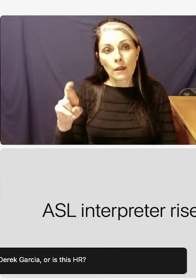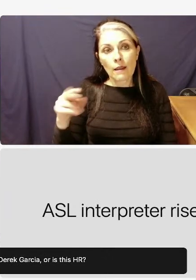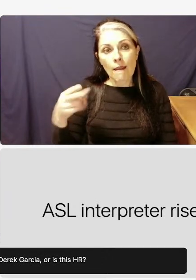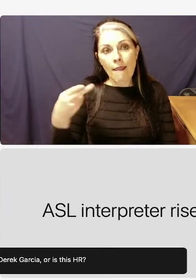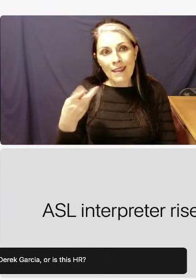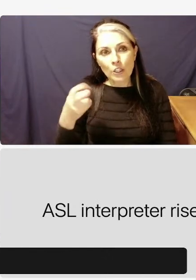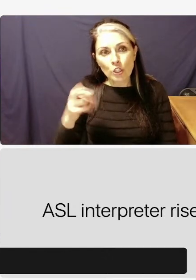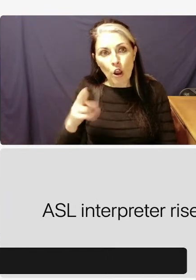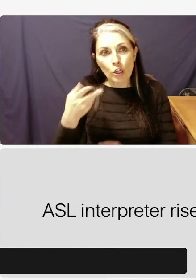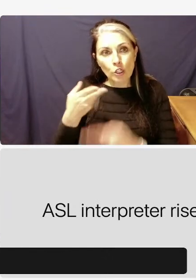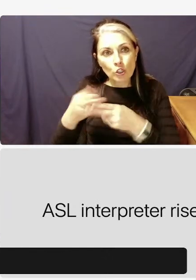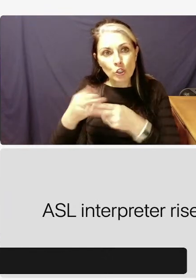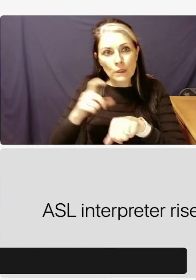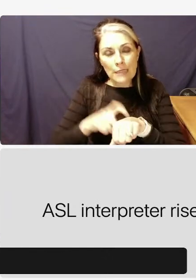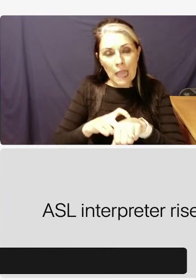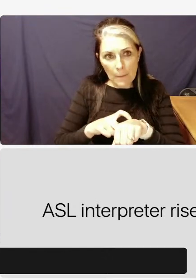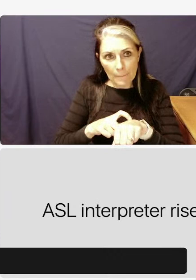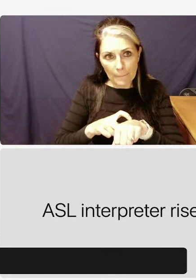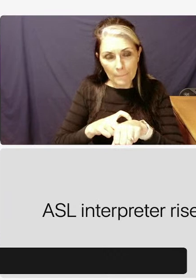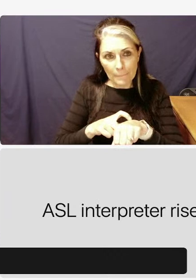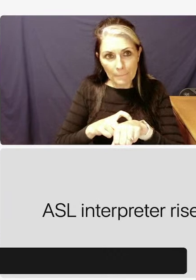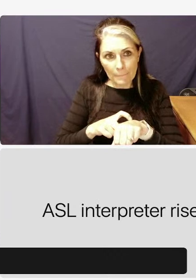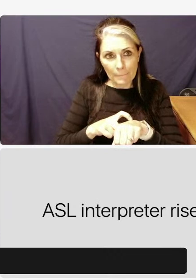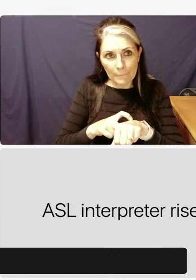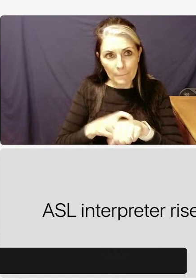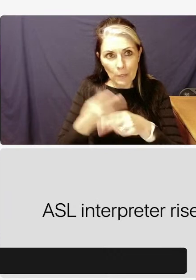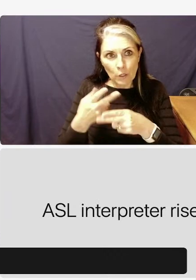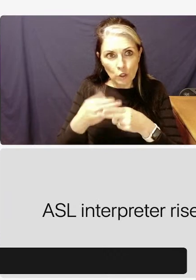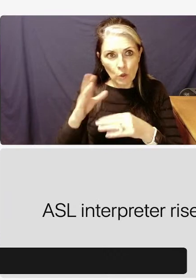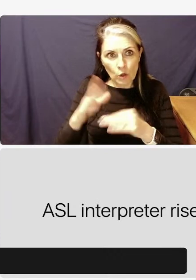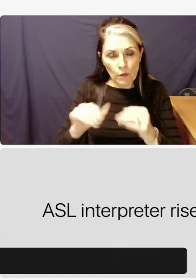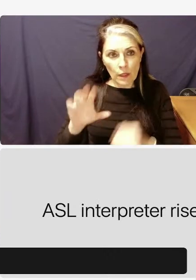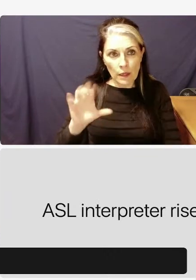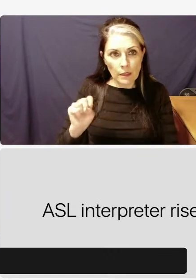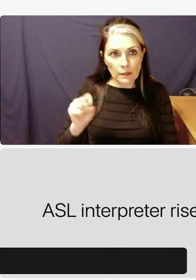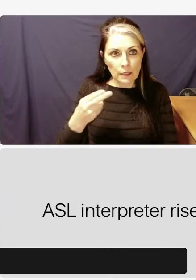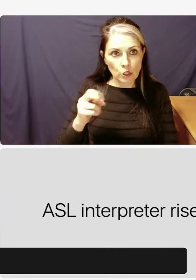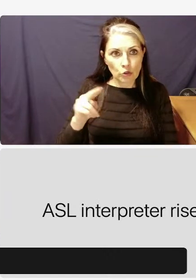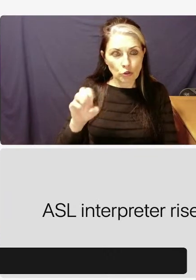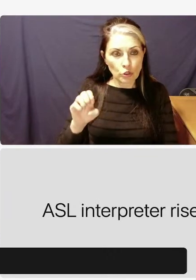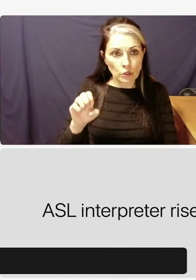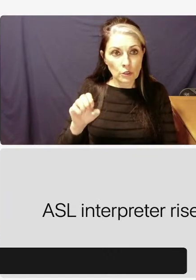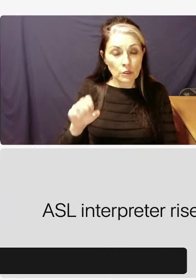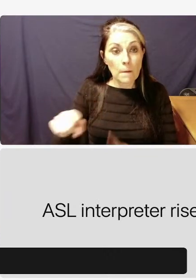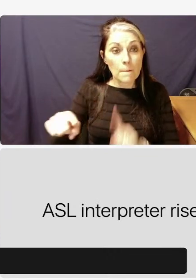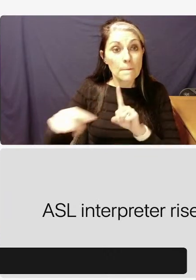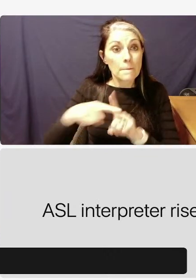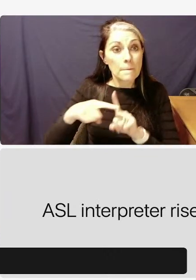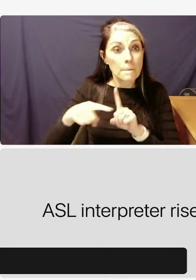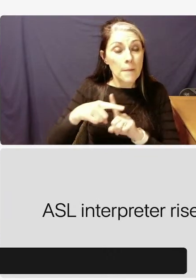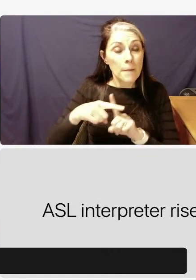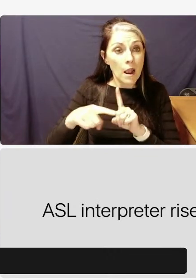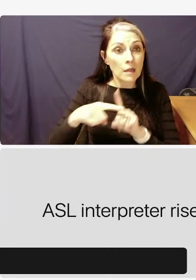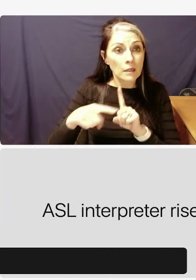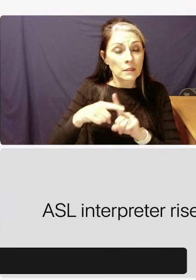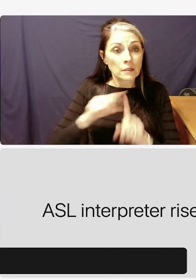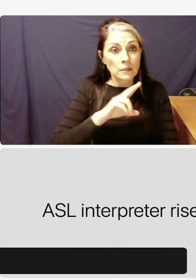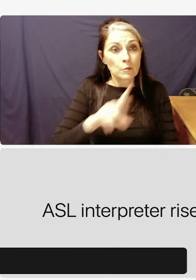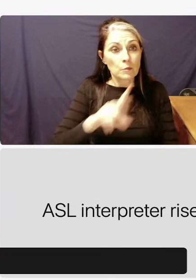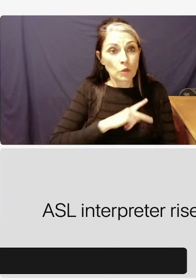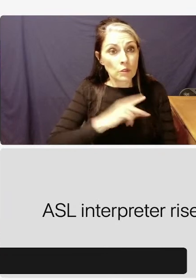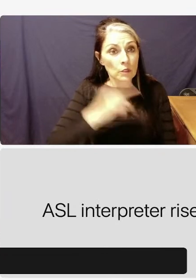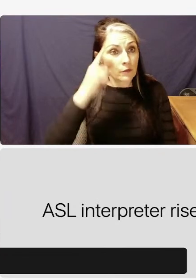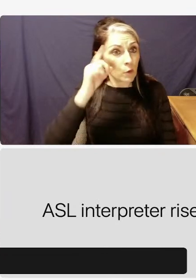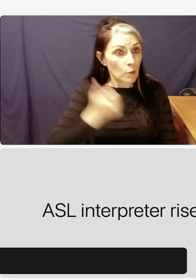a short period of time uh i mean shorter than shane but he's made a positive uh personally for